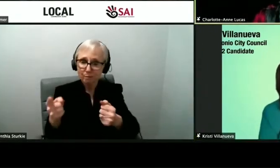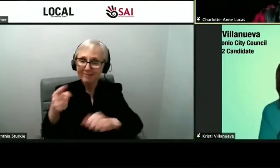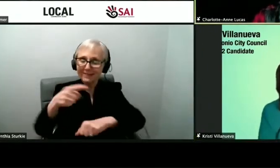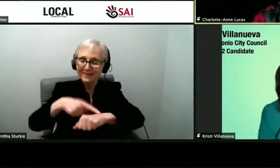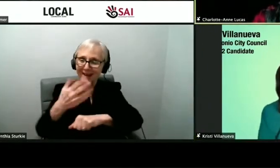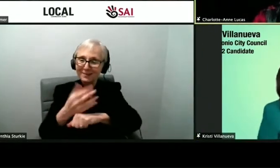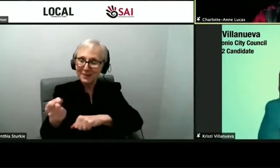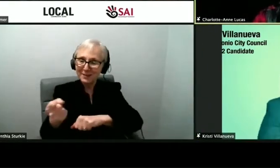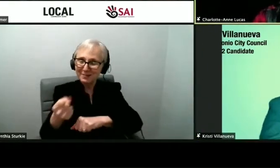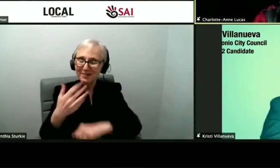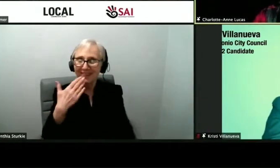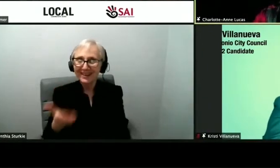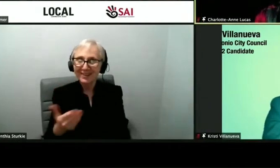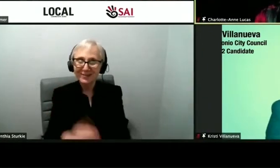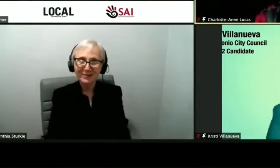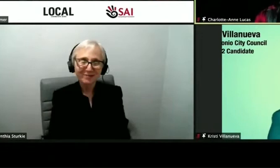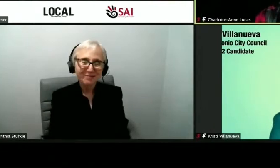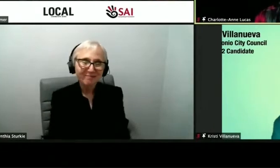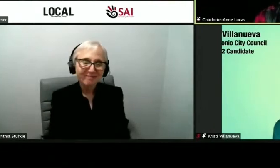up. Do, thank you.